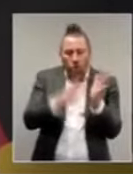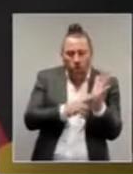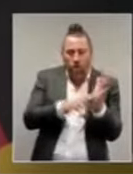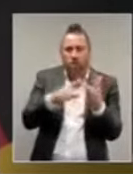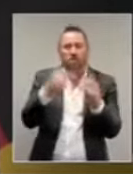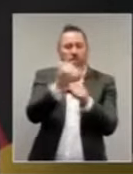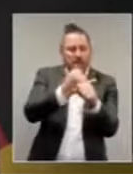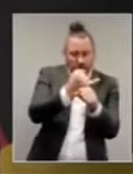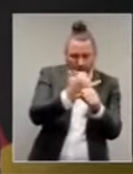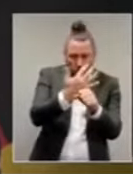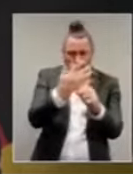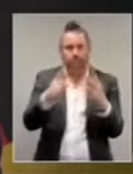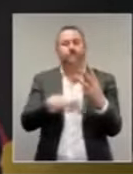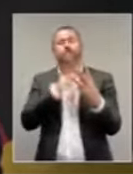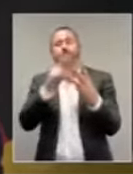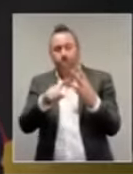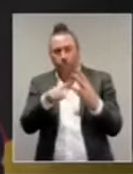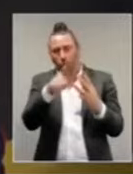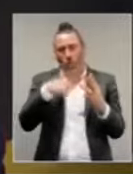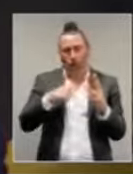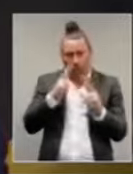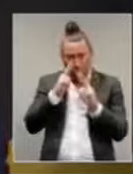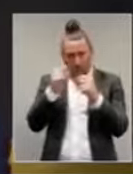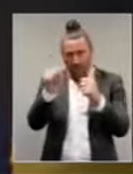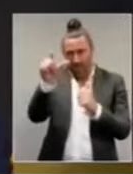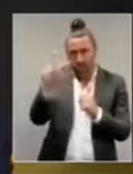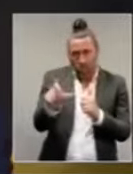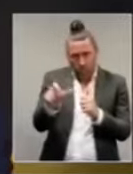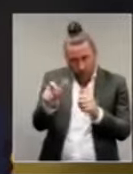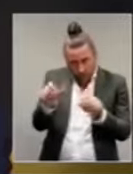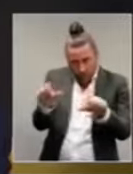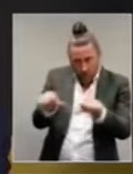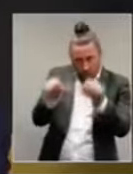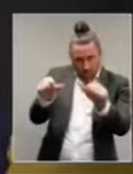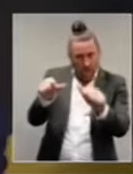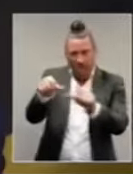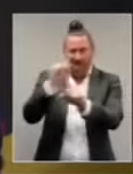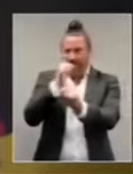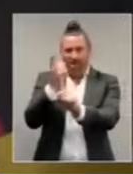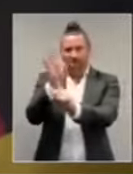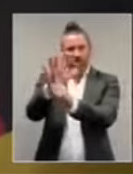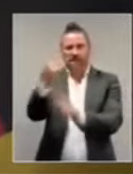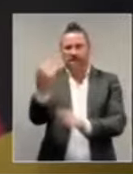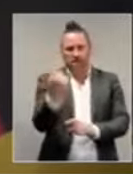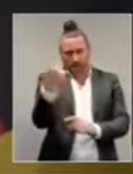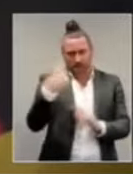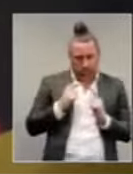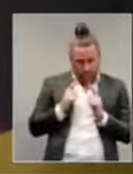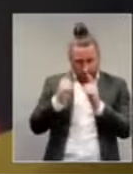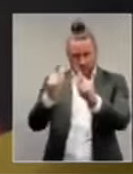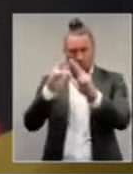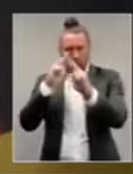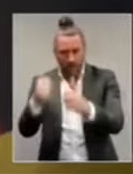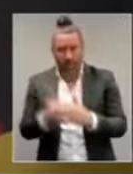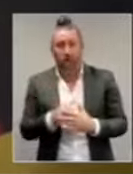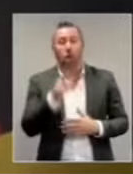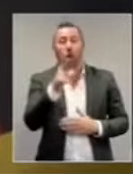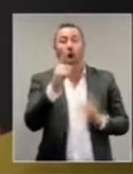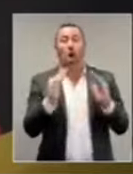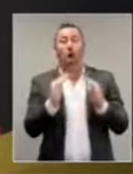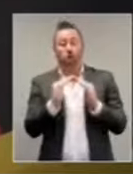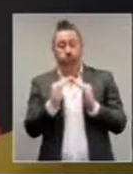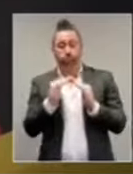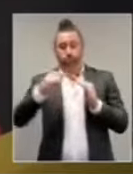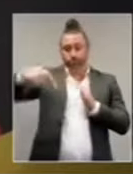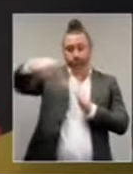support to a family member or person who cannot support themselves you cannot travel more than 30 kilometers from your home when leaving